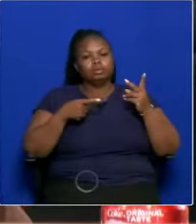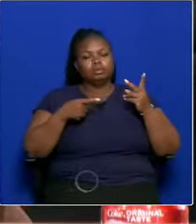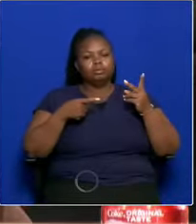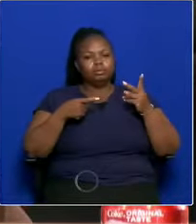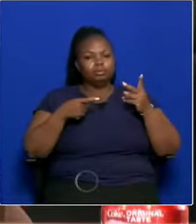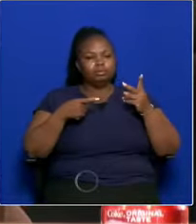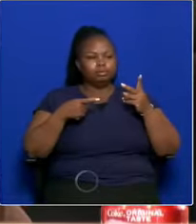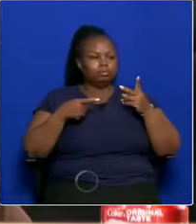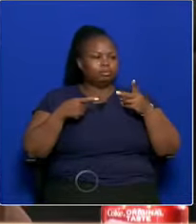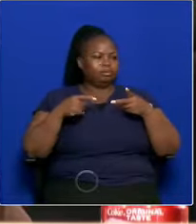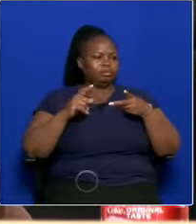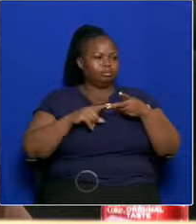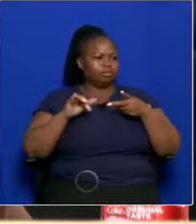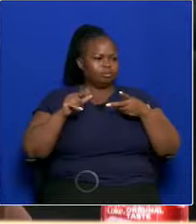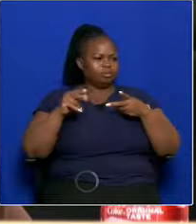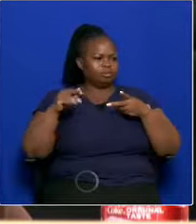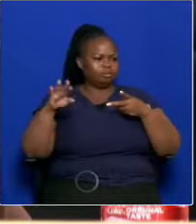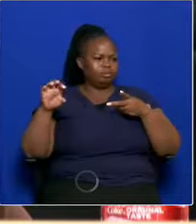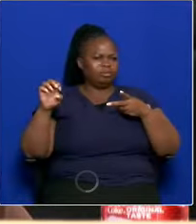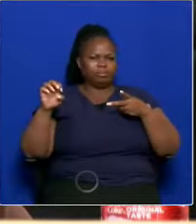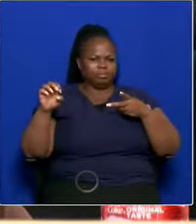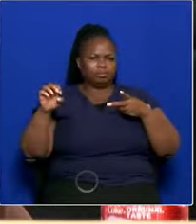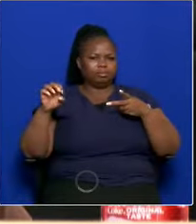Pokani's response to the journalist.